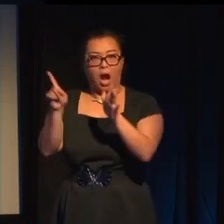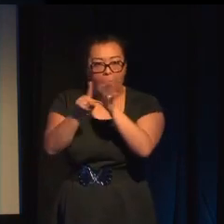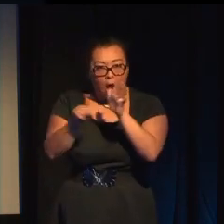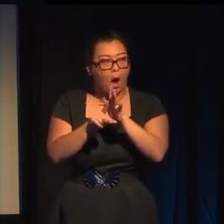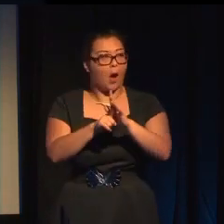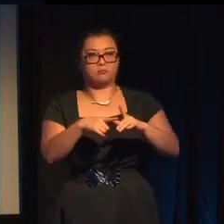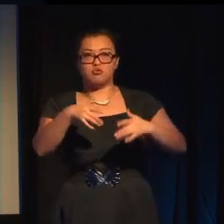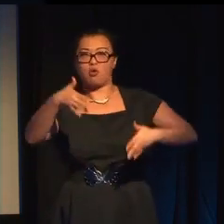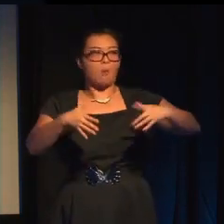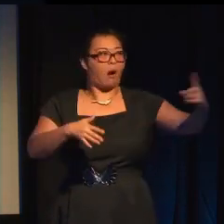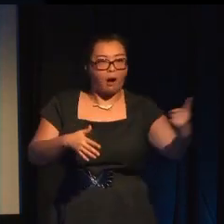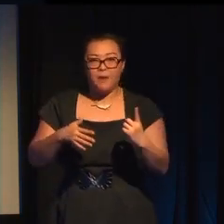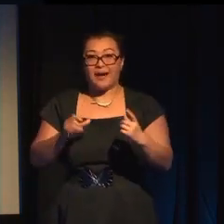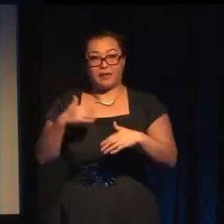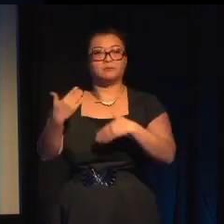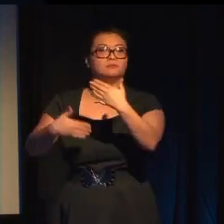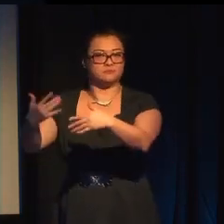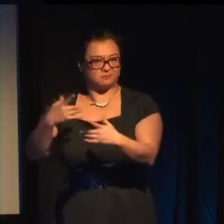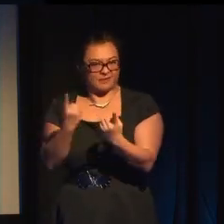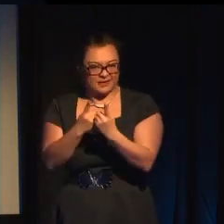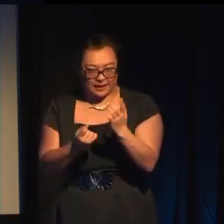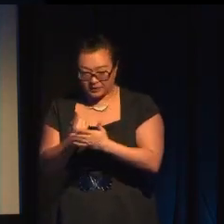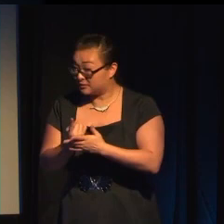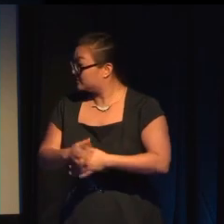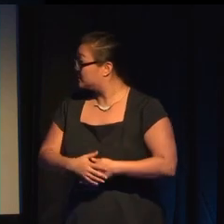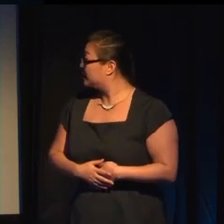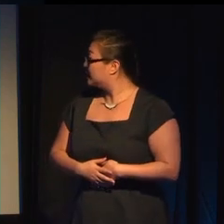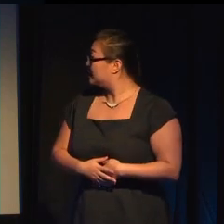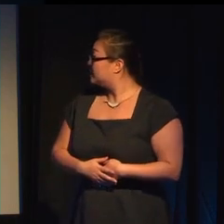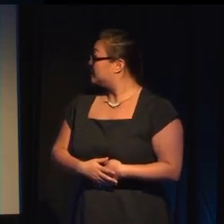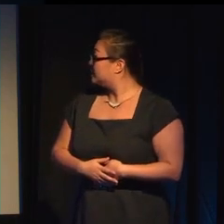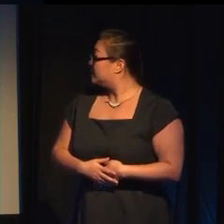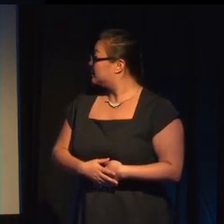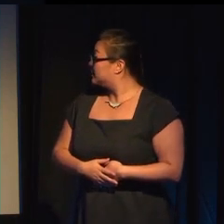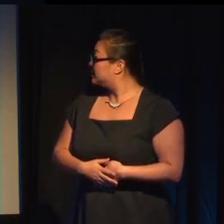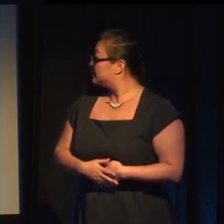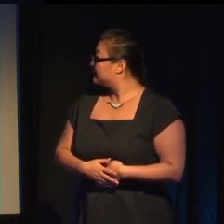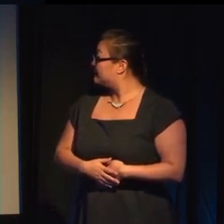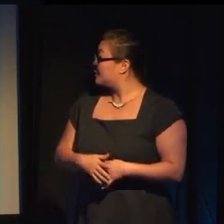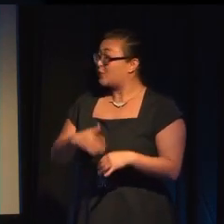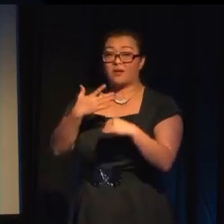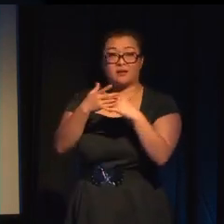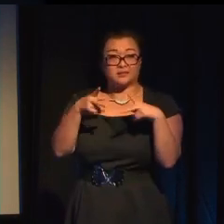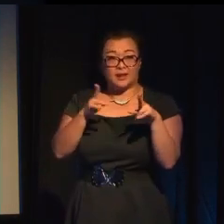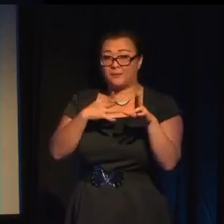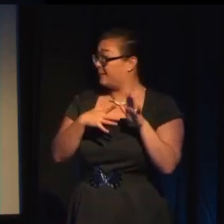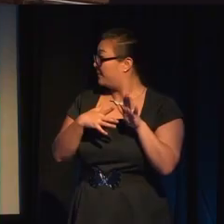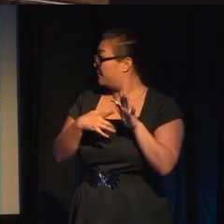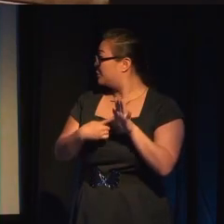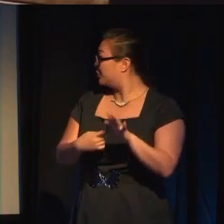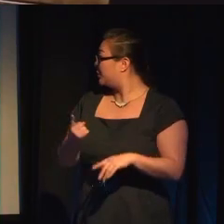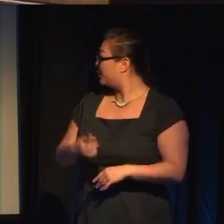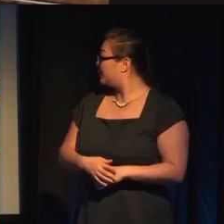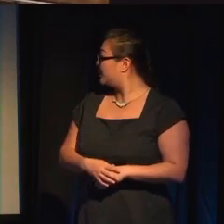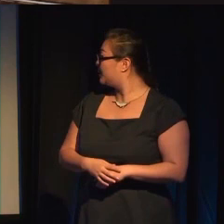And we'll scan this one. And we'll finish off with... is this going to play? Yeah. We'll finish off with this. A very,